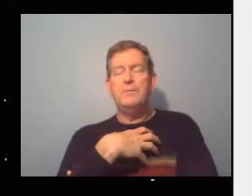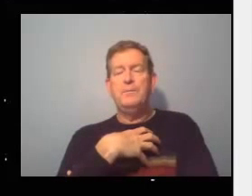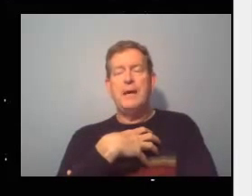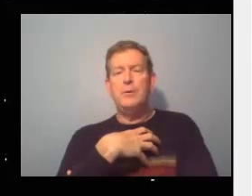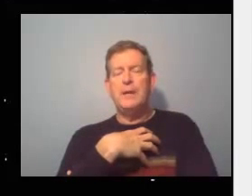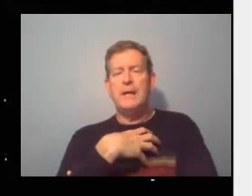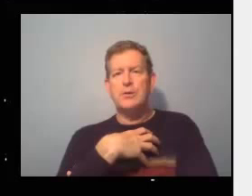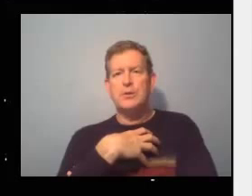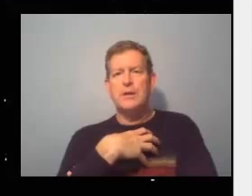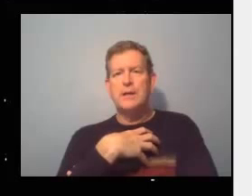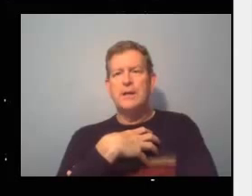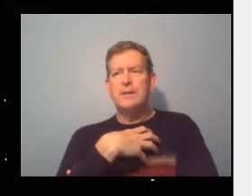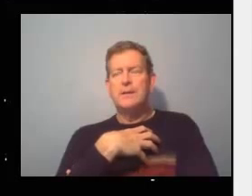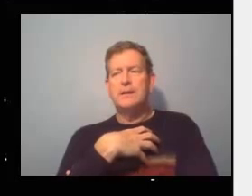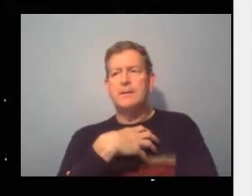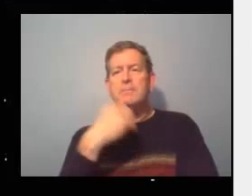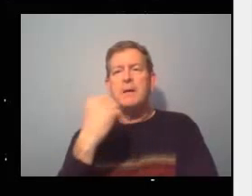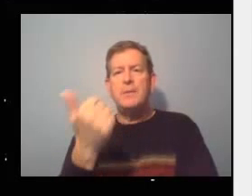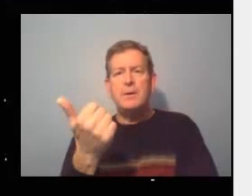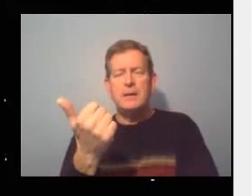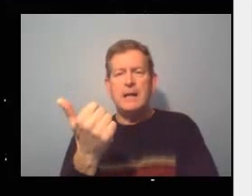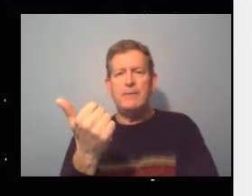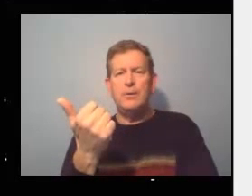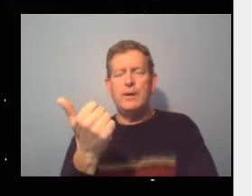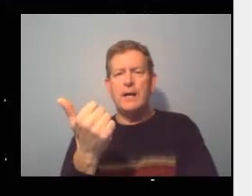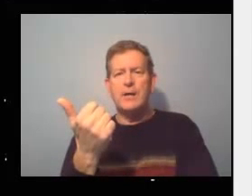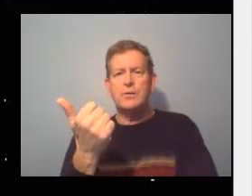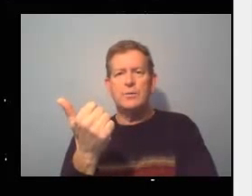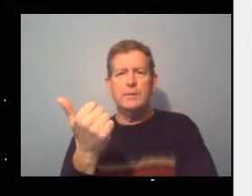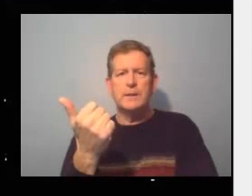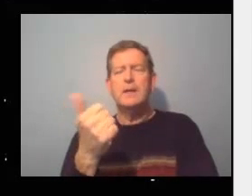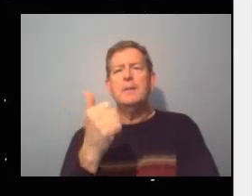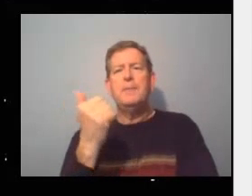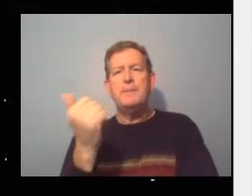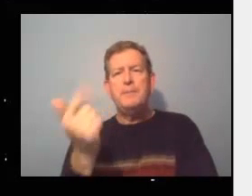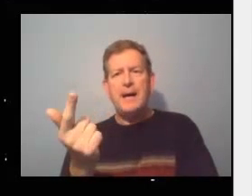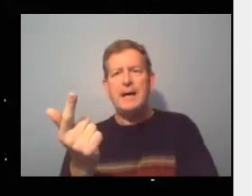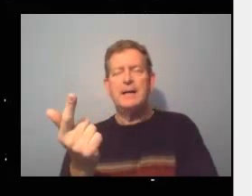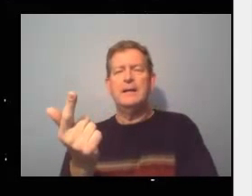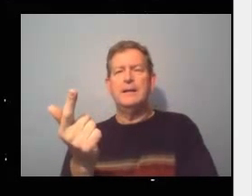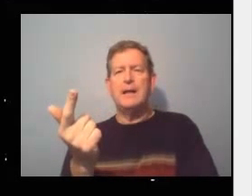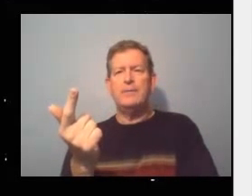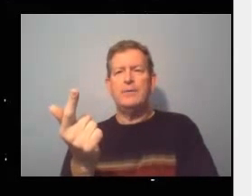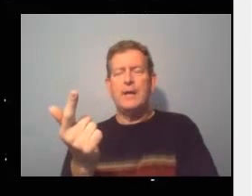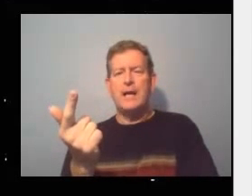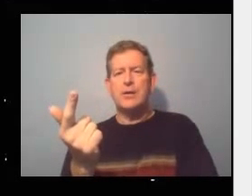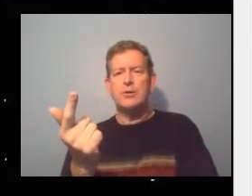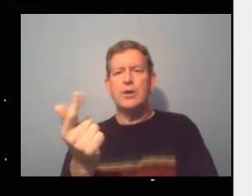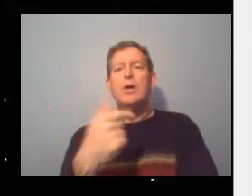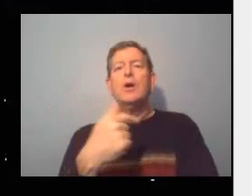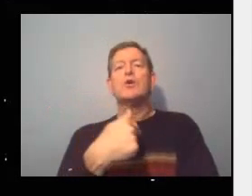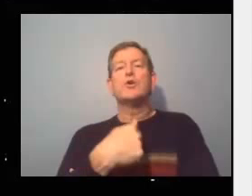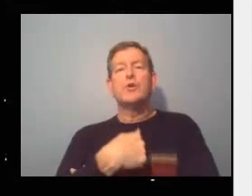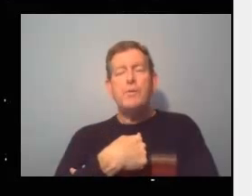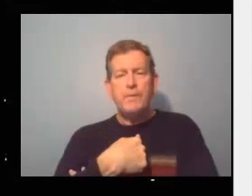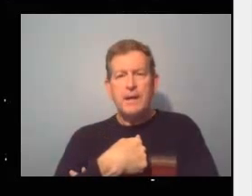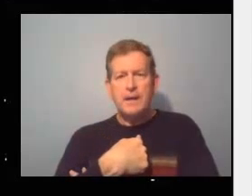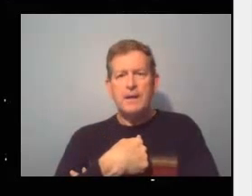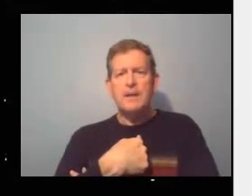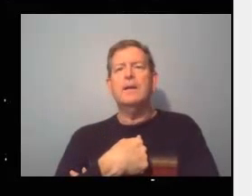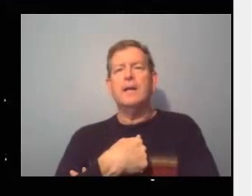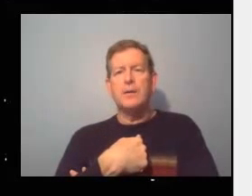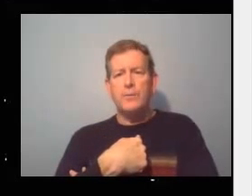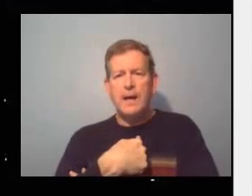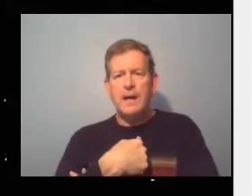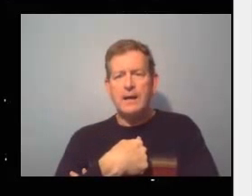lave pas le linge. Maman lave le linge. Ou bien, papa lave le linge. Je